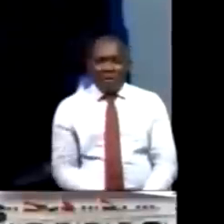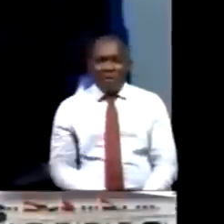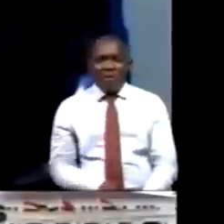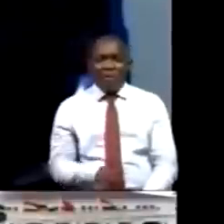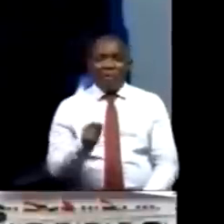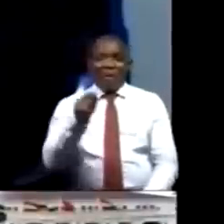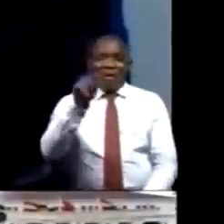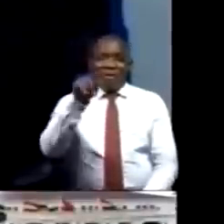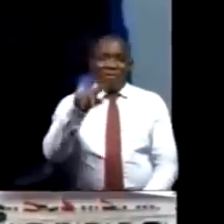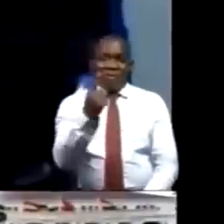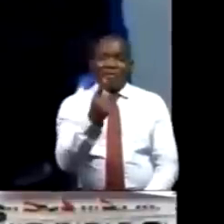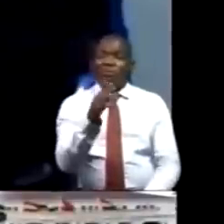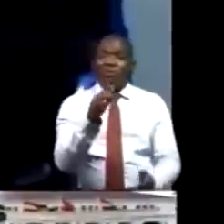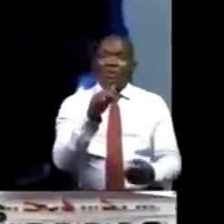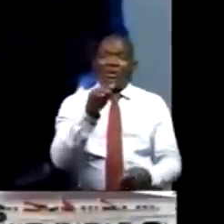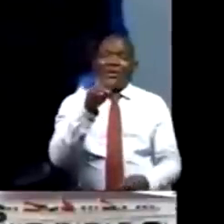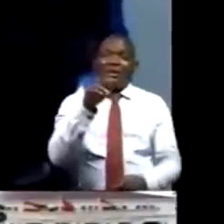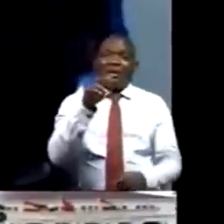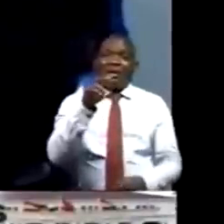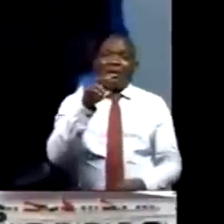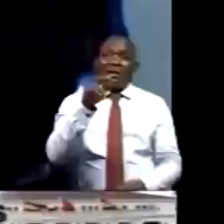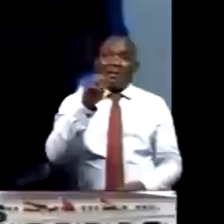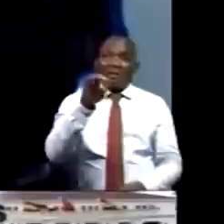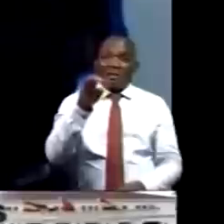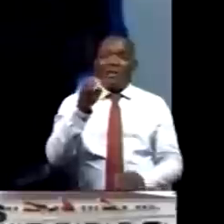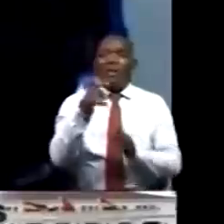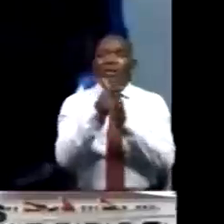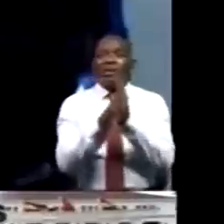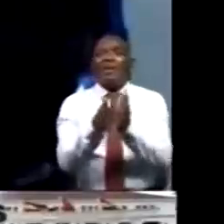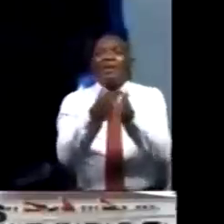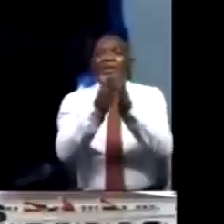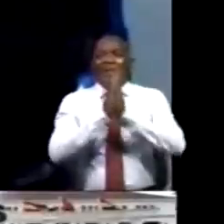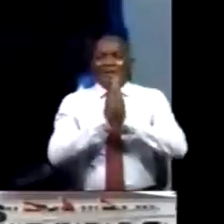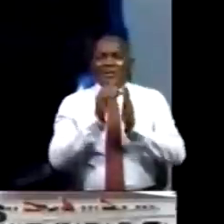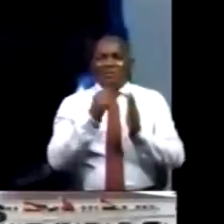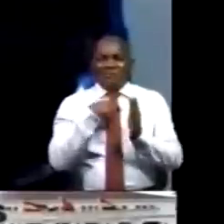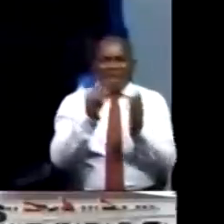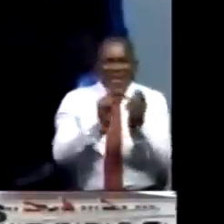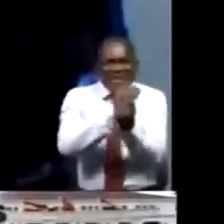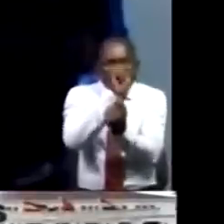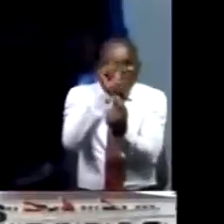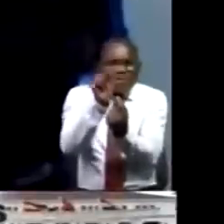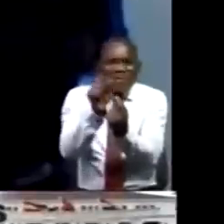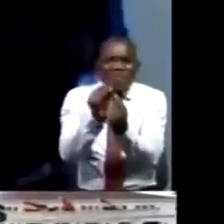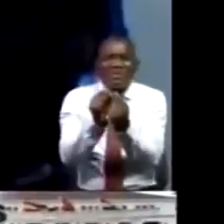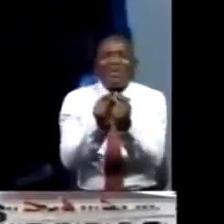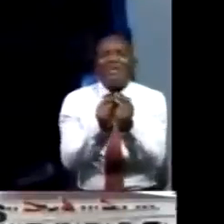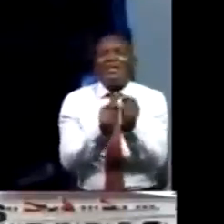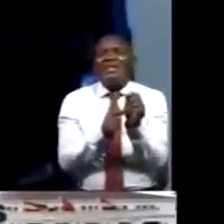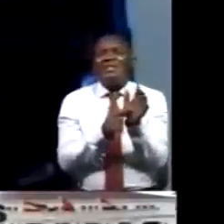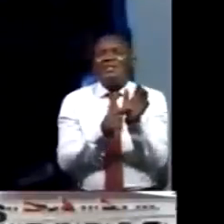The first respondent's lawyer was asking me to specifically